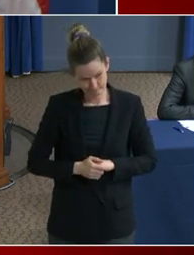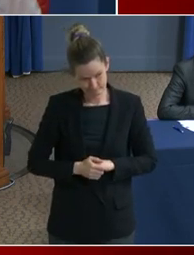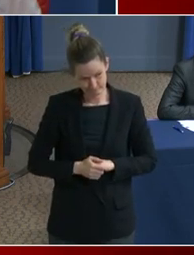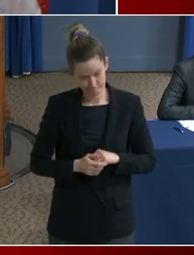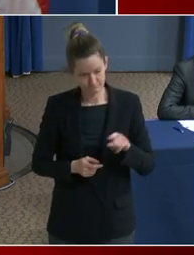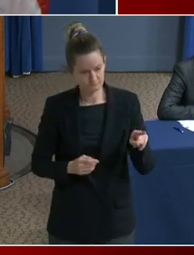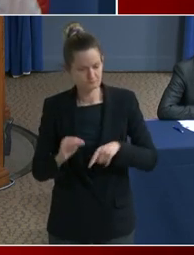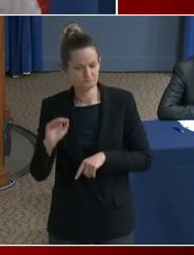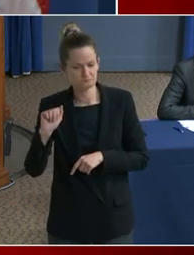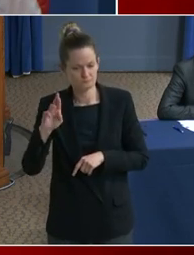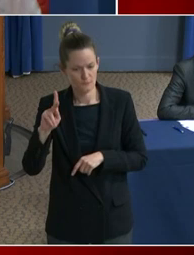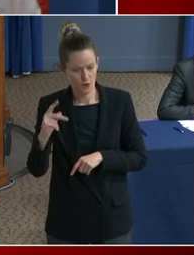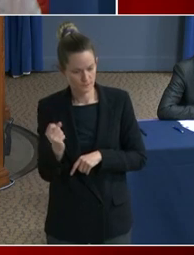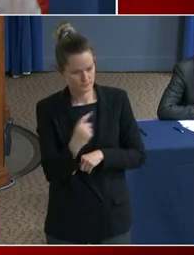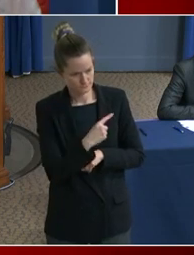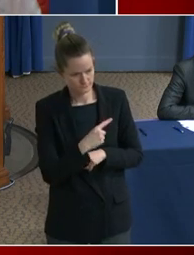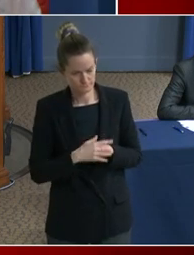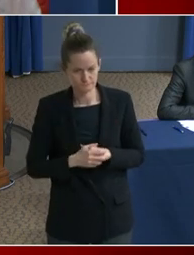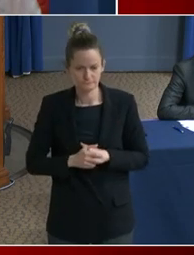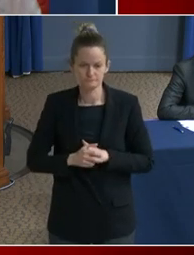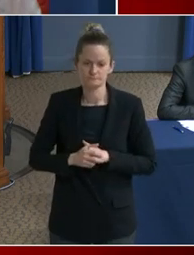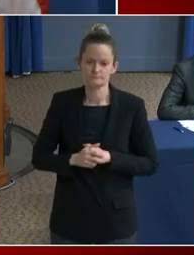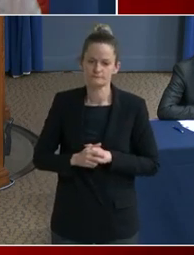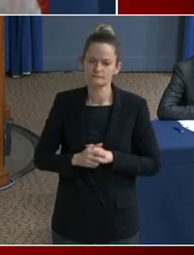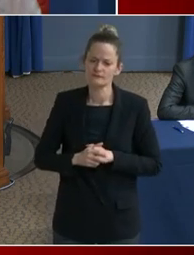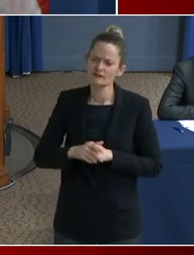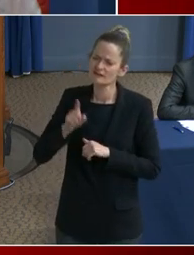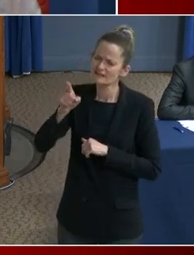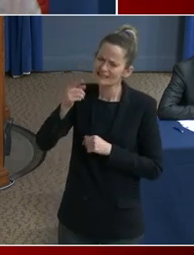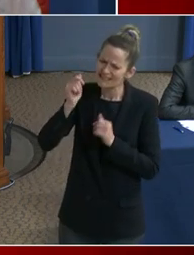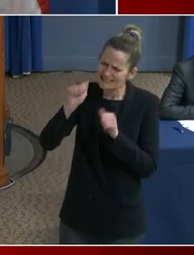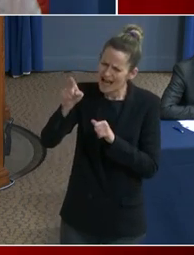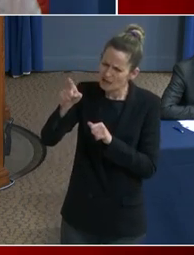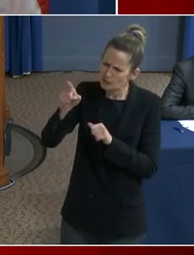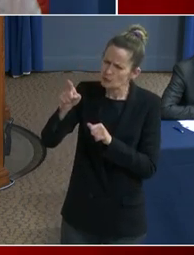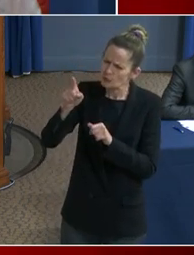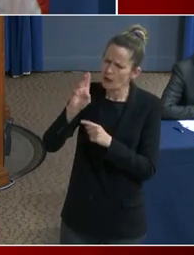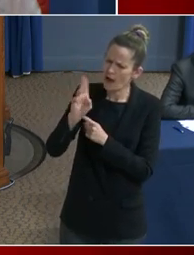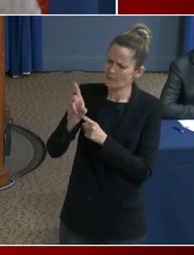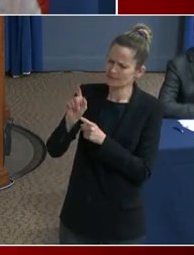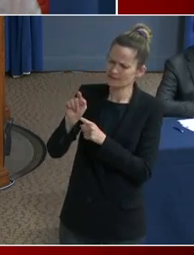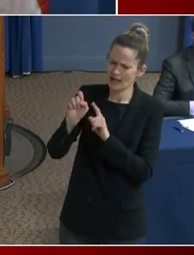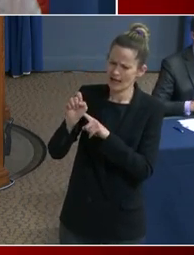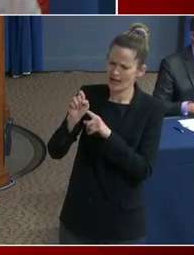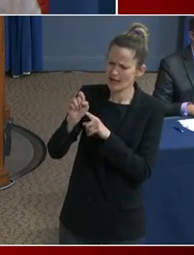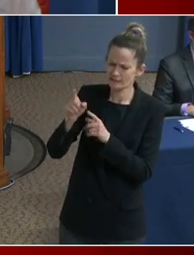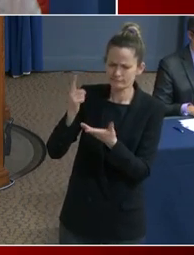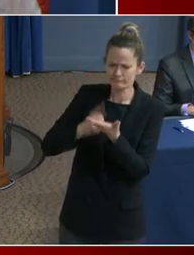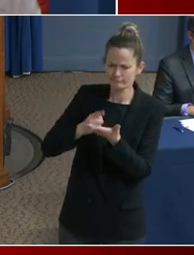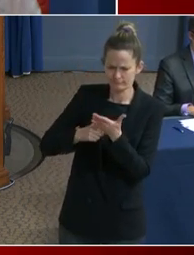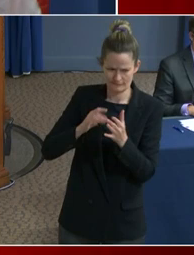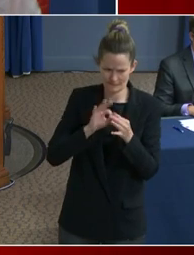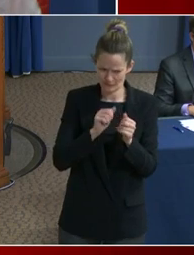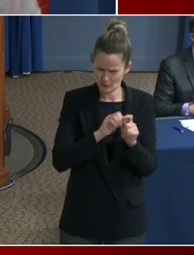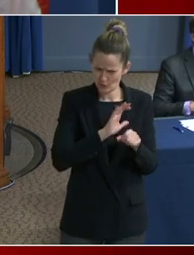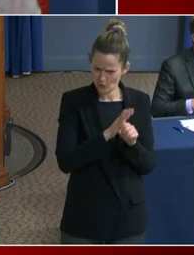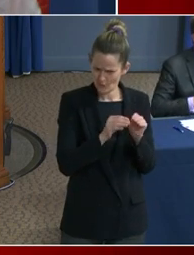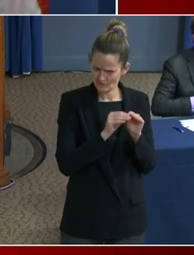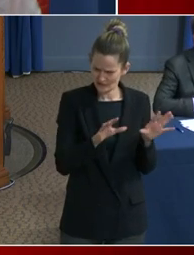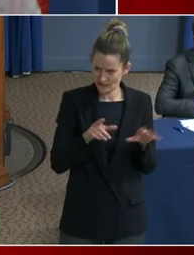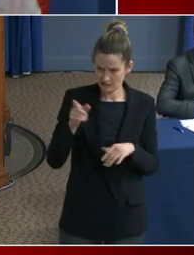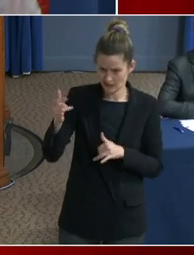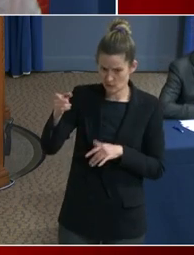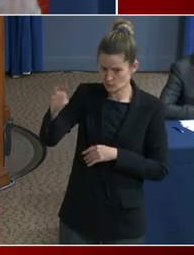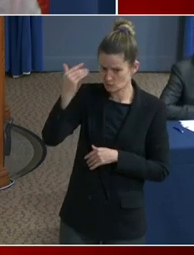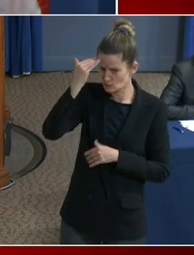Yes. Mayor Bowser, can you update us on, the last time we spoke at a COVID update, you said that you thought the next logical step would be